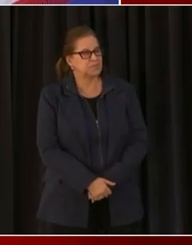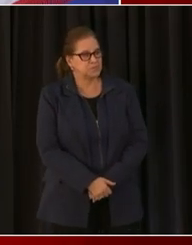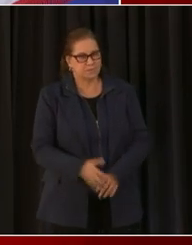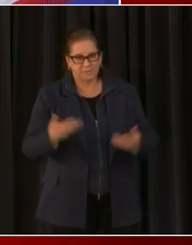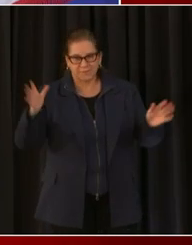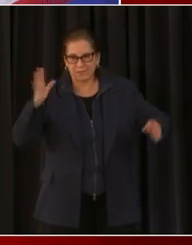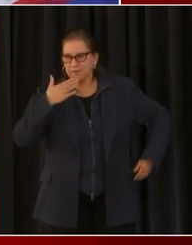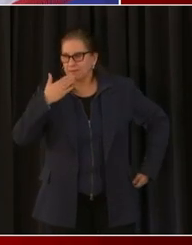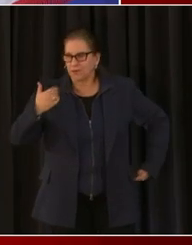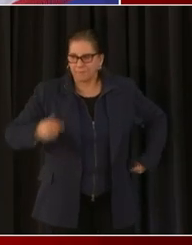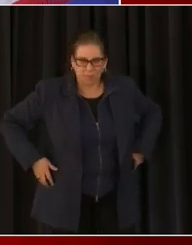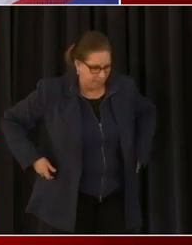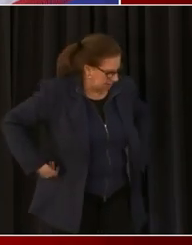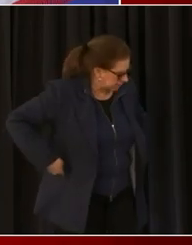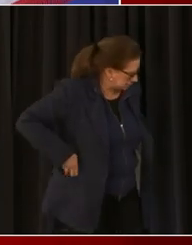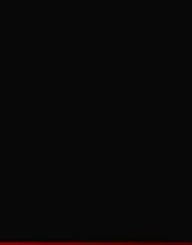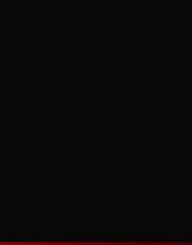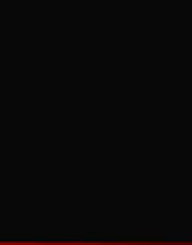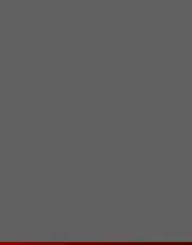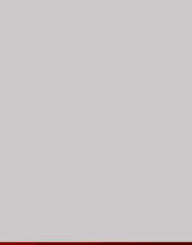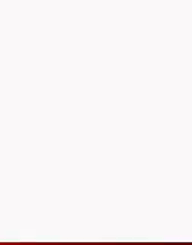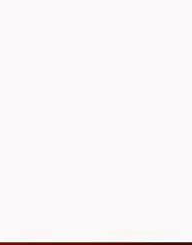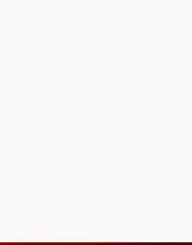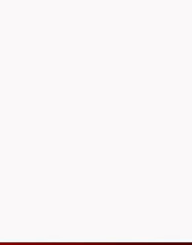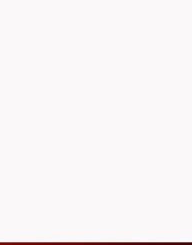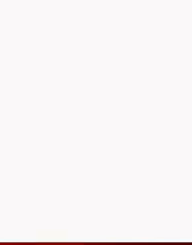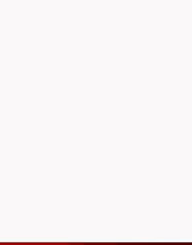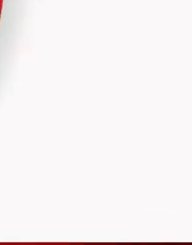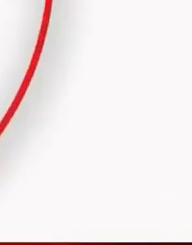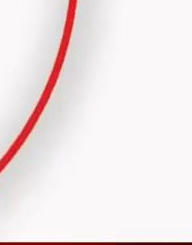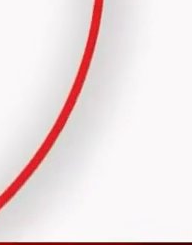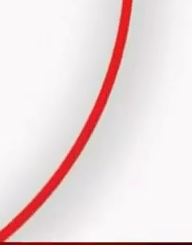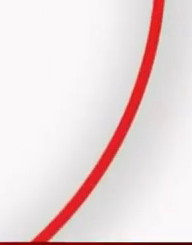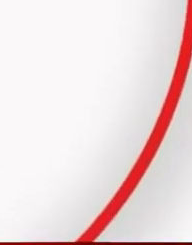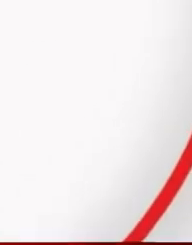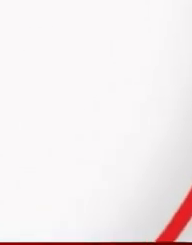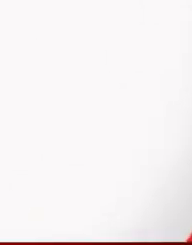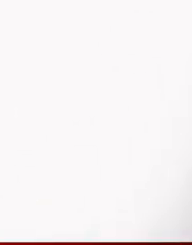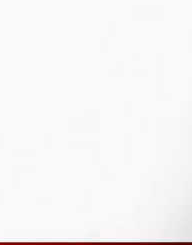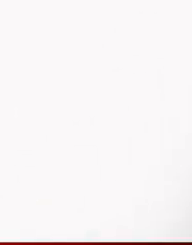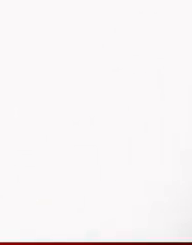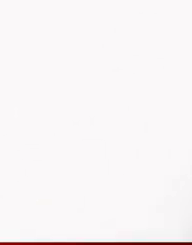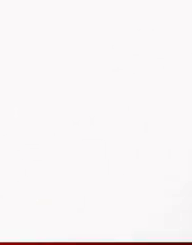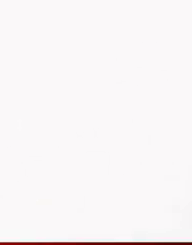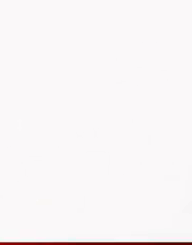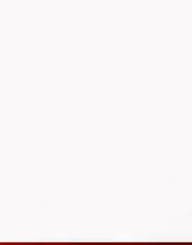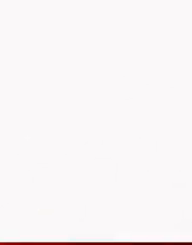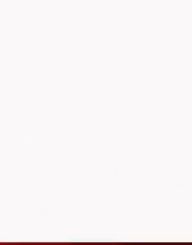Thank you, everybody.